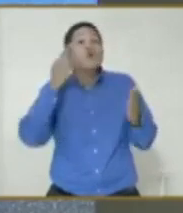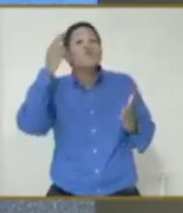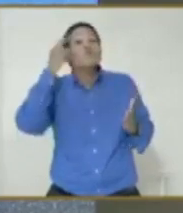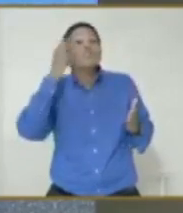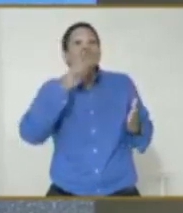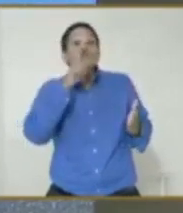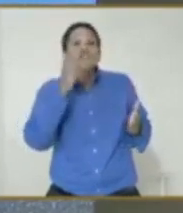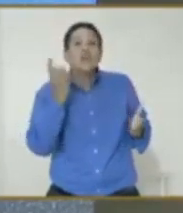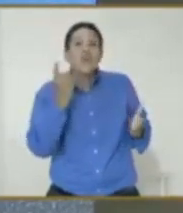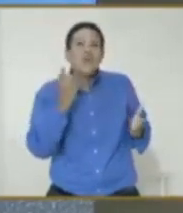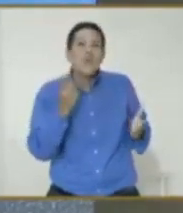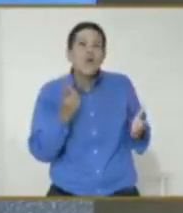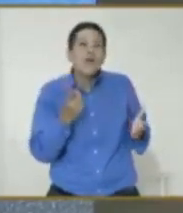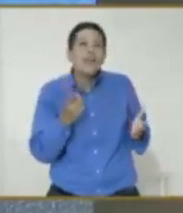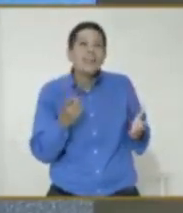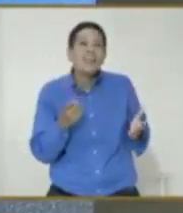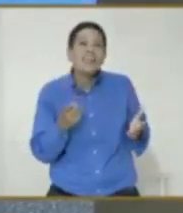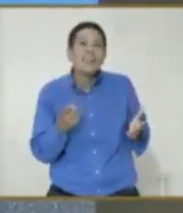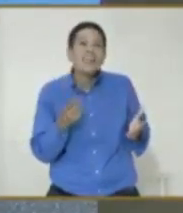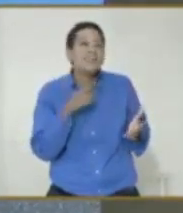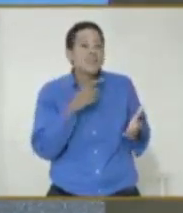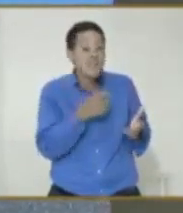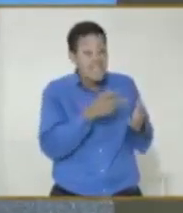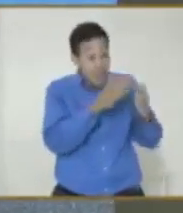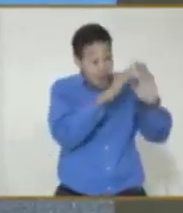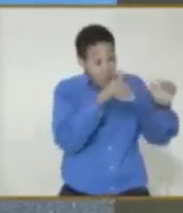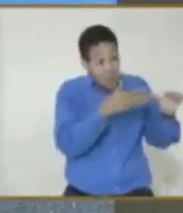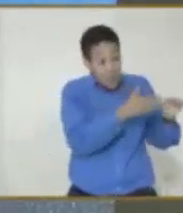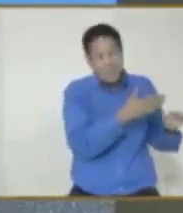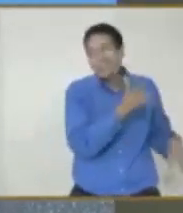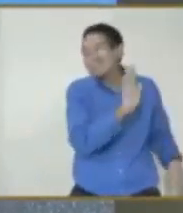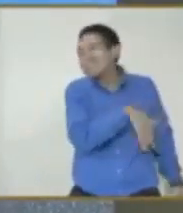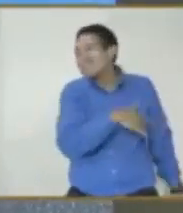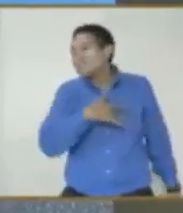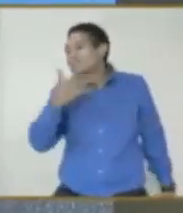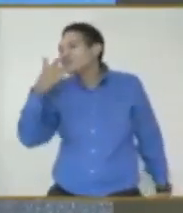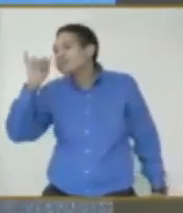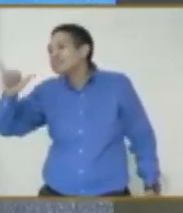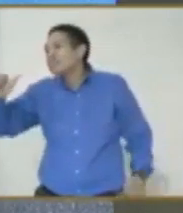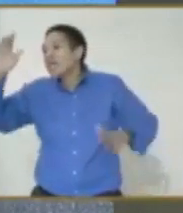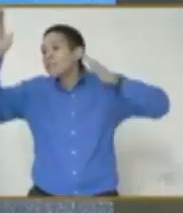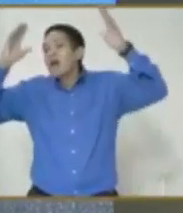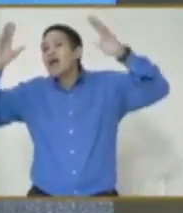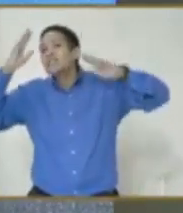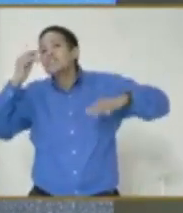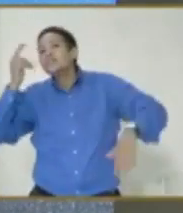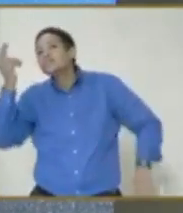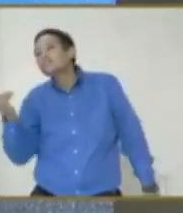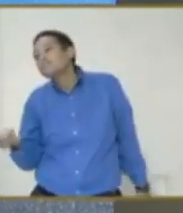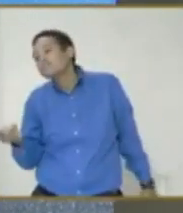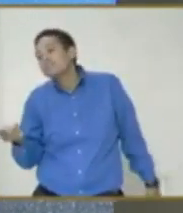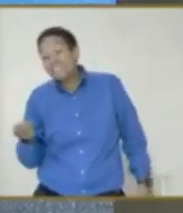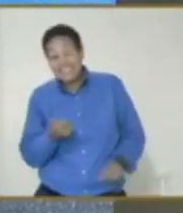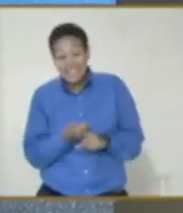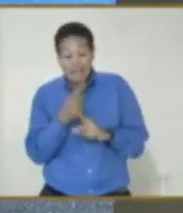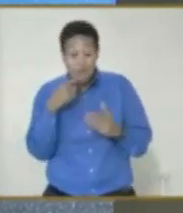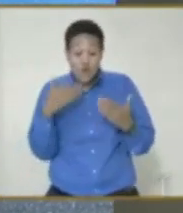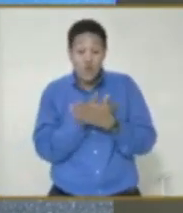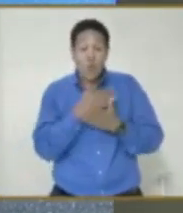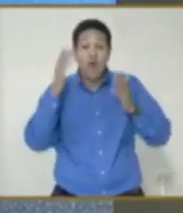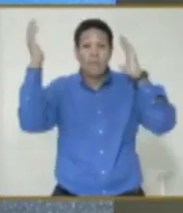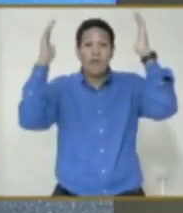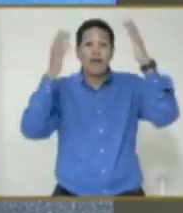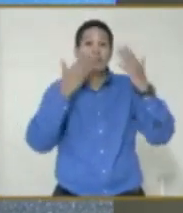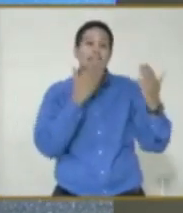facilities provided, he prefers to stay at the market. So we have recently built a new market thanks to Minister Mackenzie,